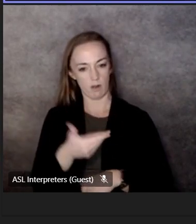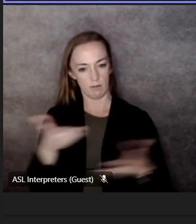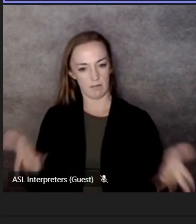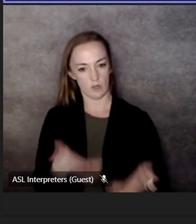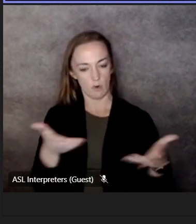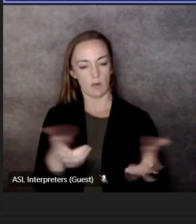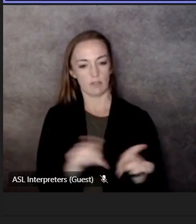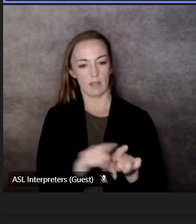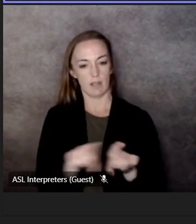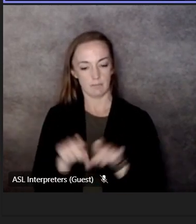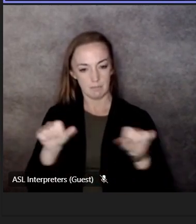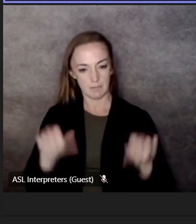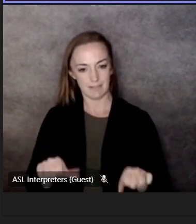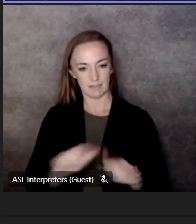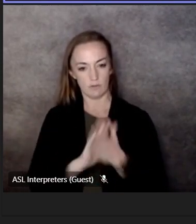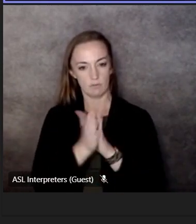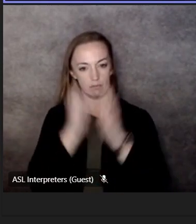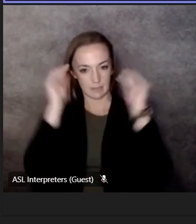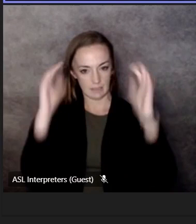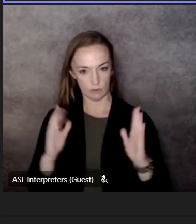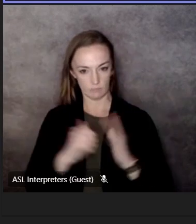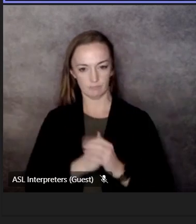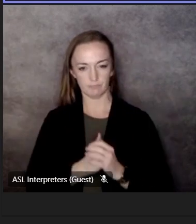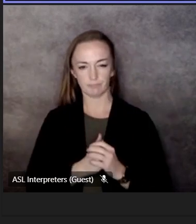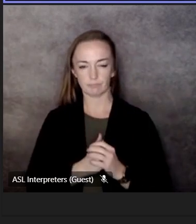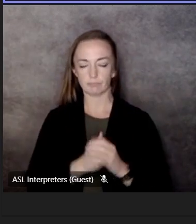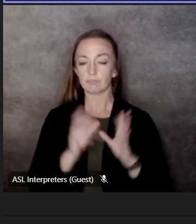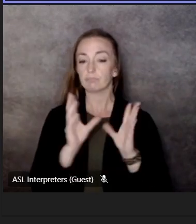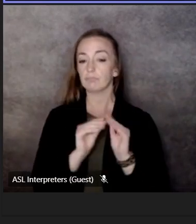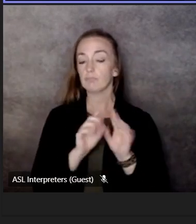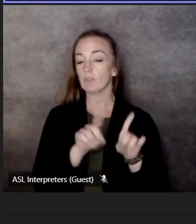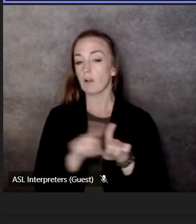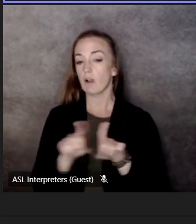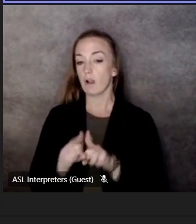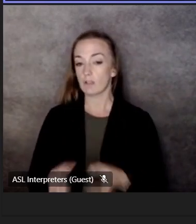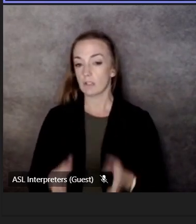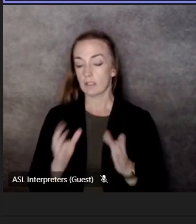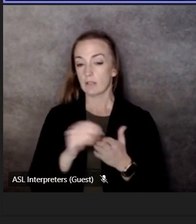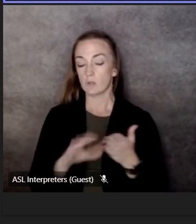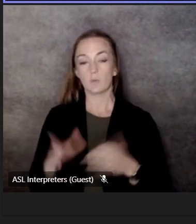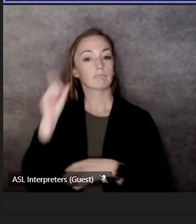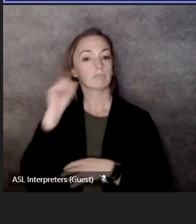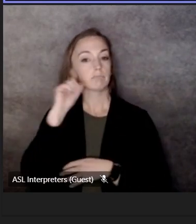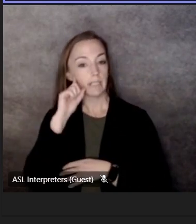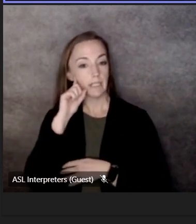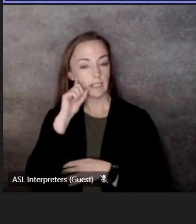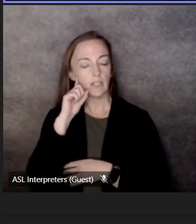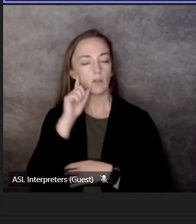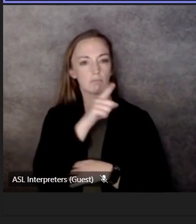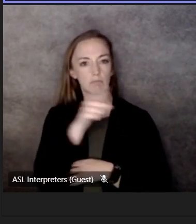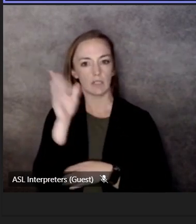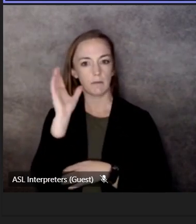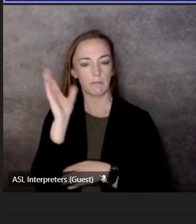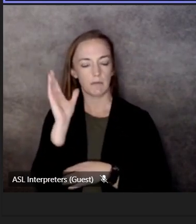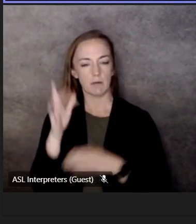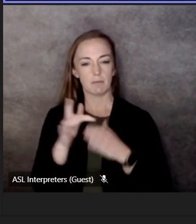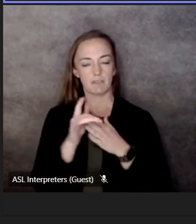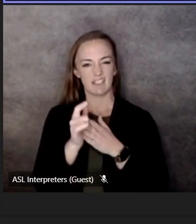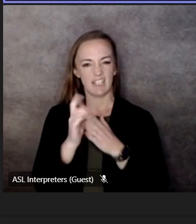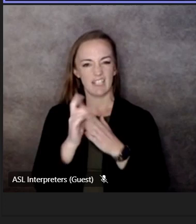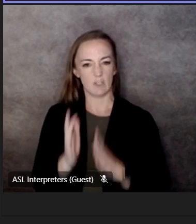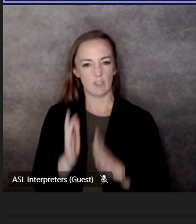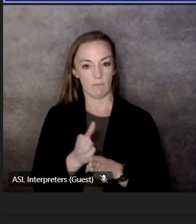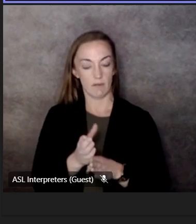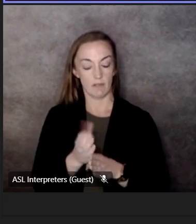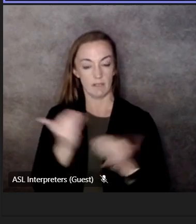educators. The conference also allows students to hear from leaders in the field And this year's opening keynote address was offered by Dr.